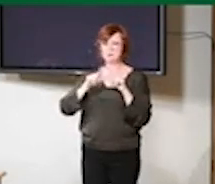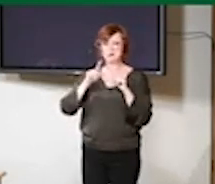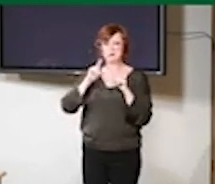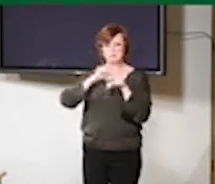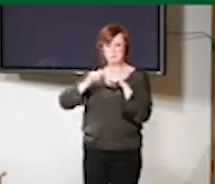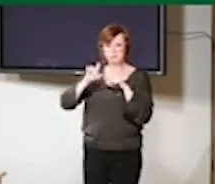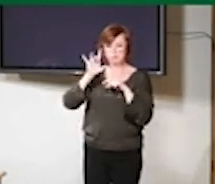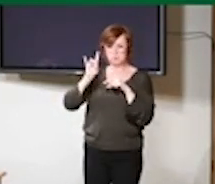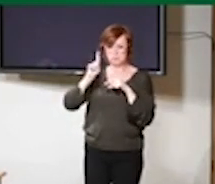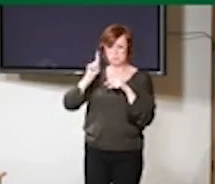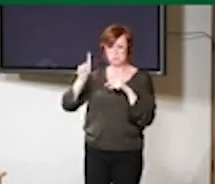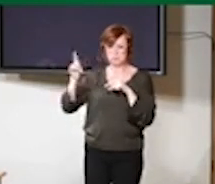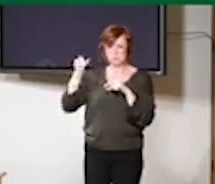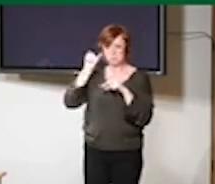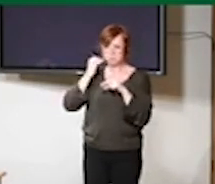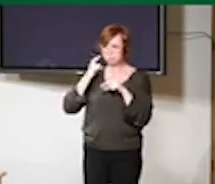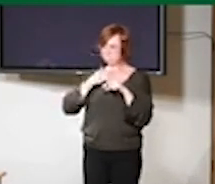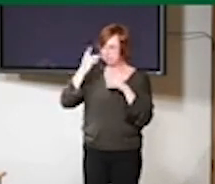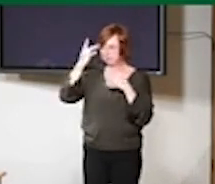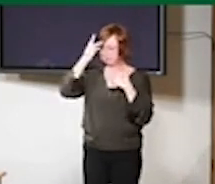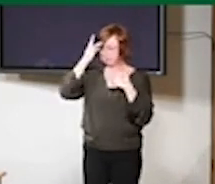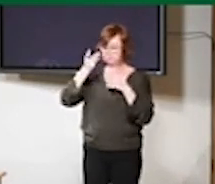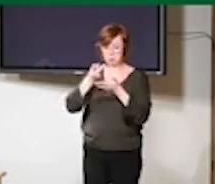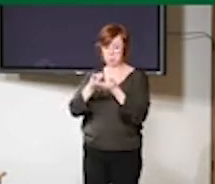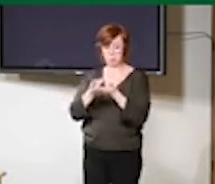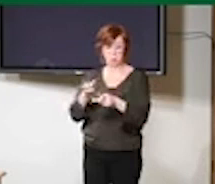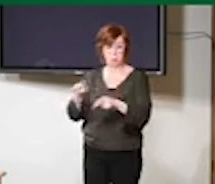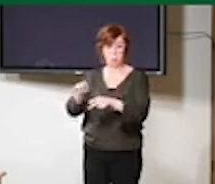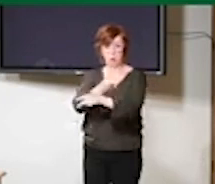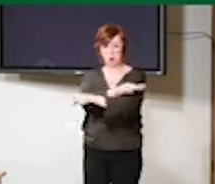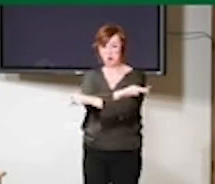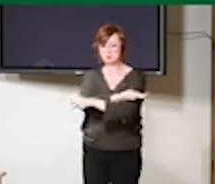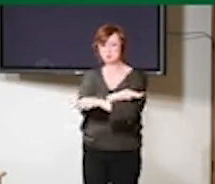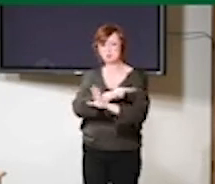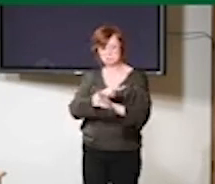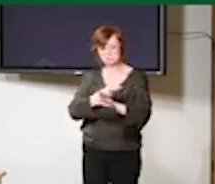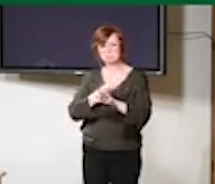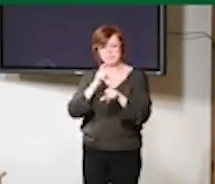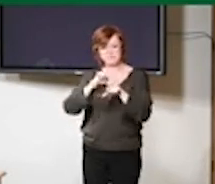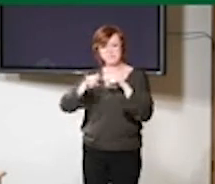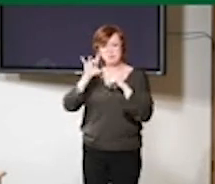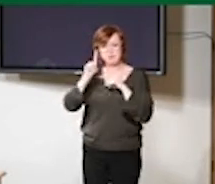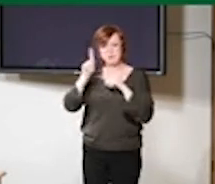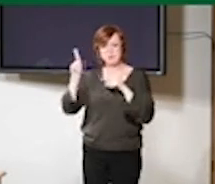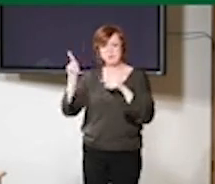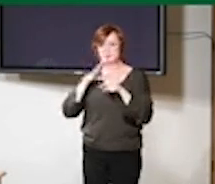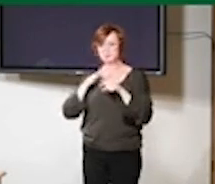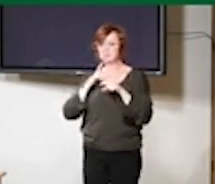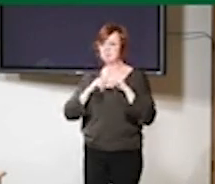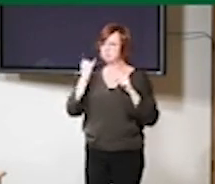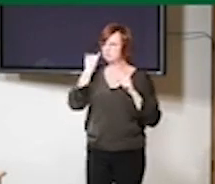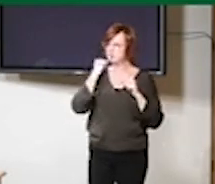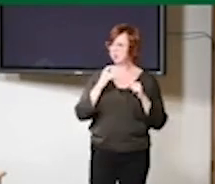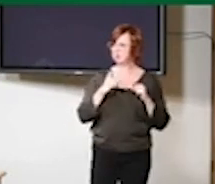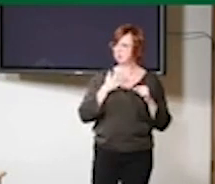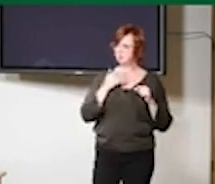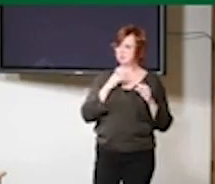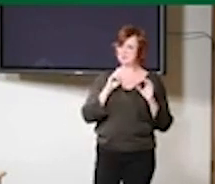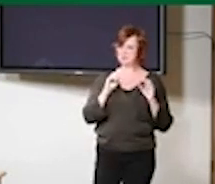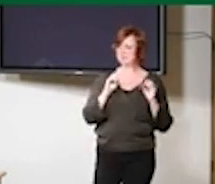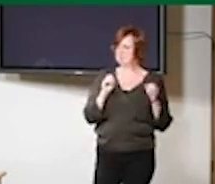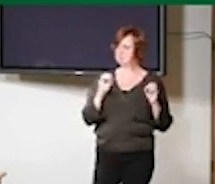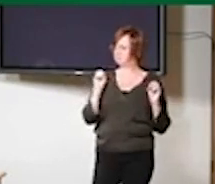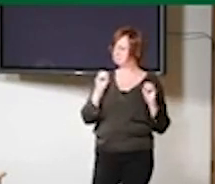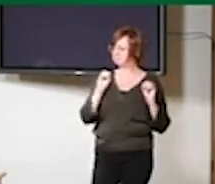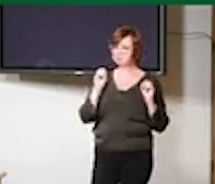Healthline to discuss testing. But if your symptoms are mild, staying home for those few days is essential, because it may be a viral illness